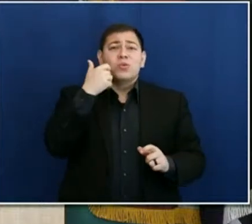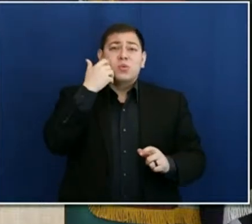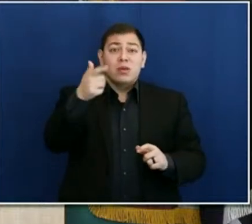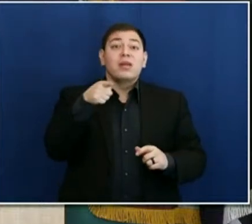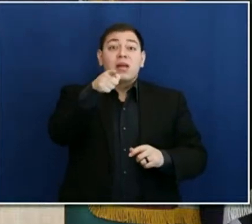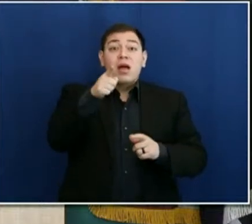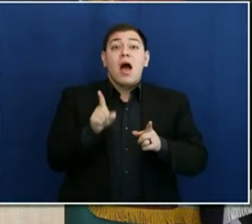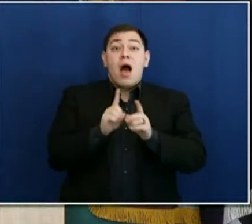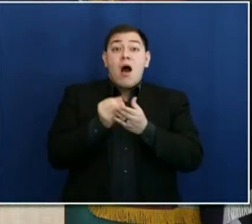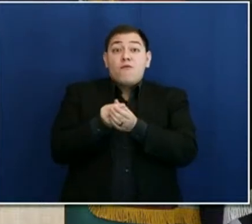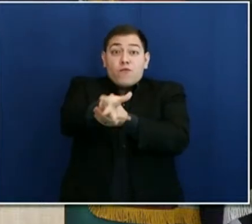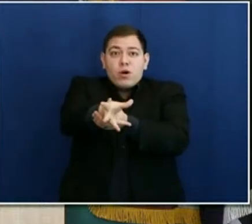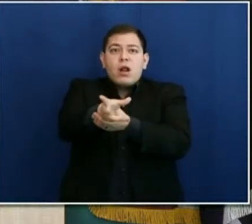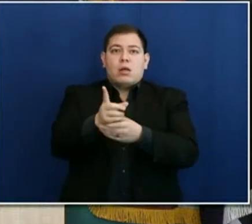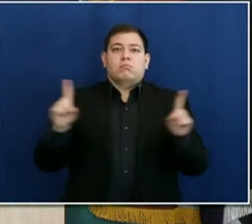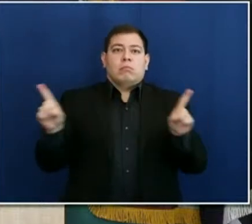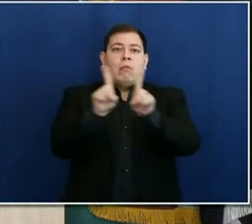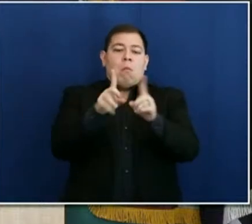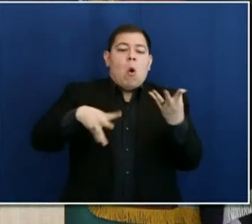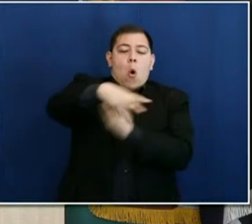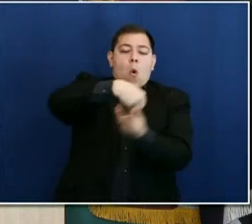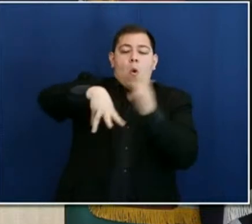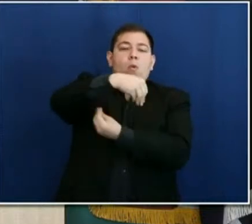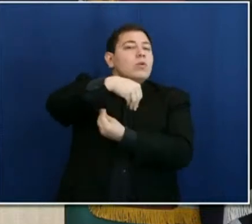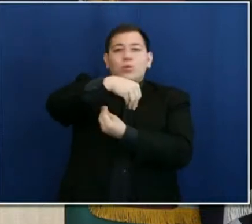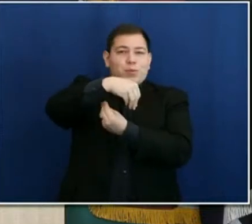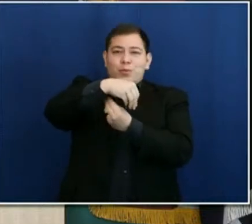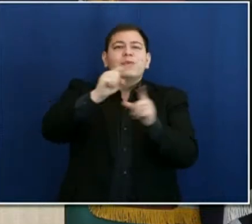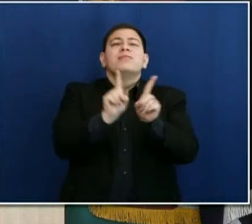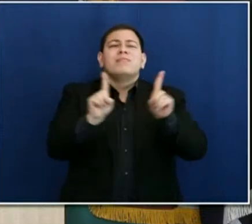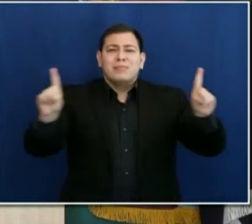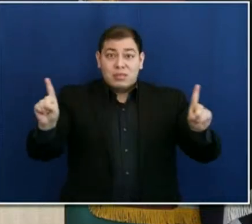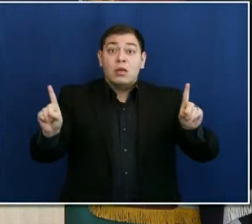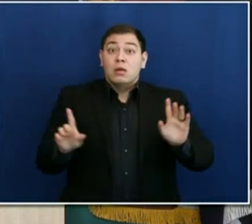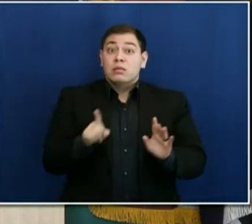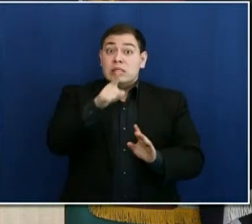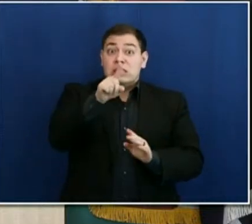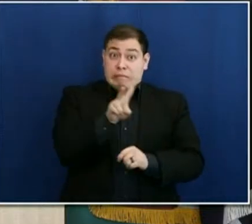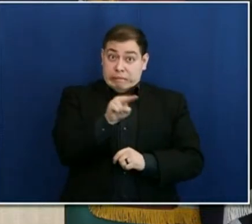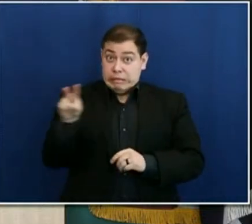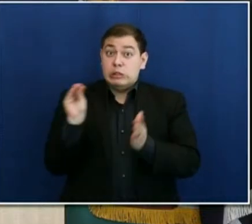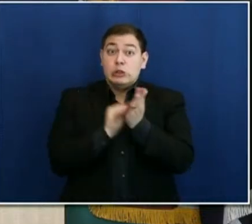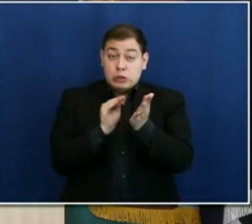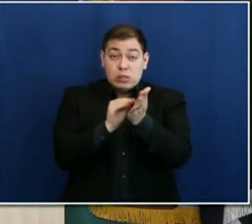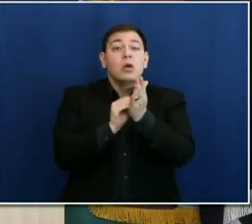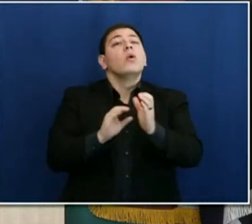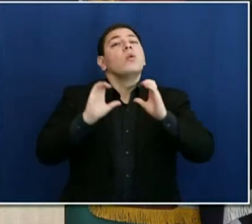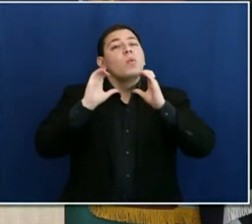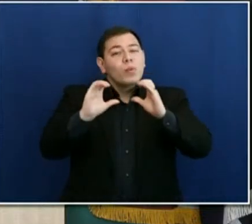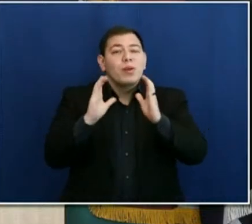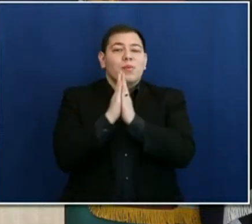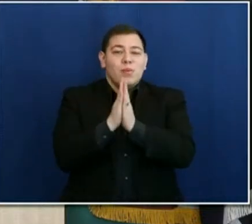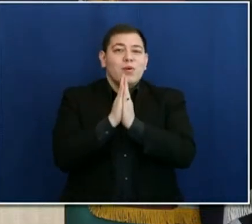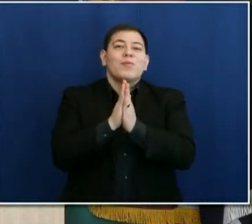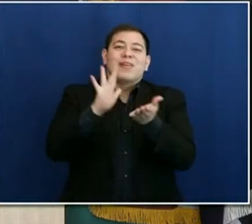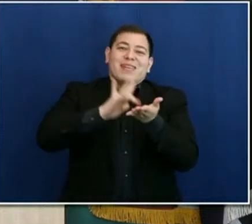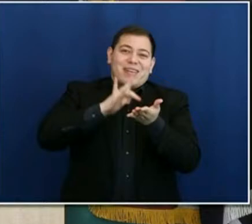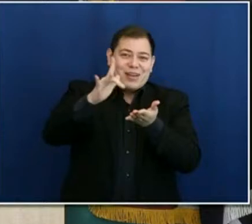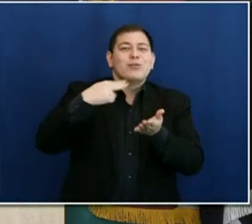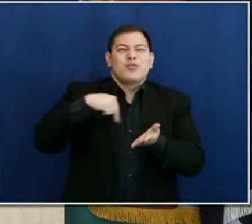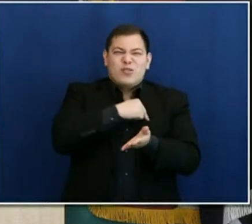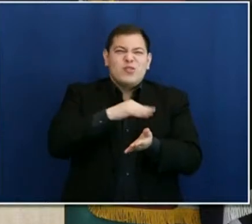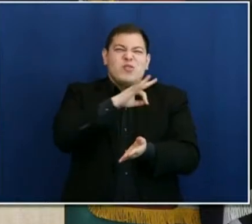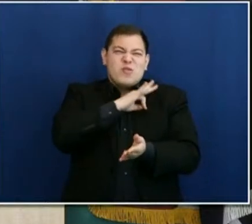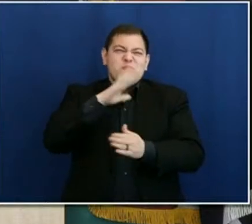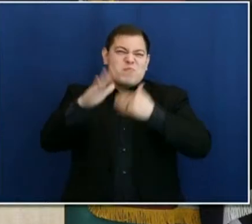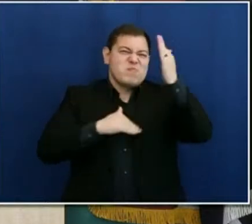la distancia y el uso de cubrebocas. No hay que bajar la vanguardia. Muchísimas gracias y juntos podemos lograr